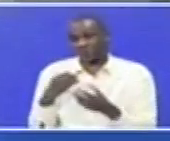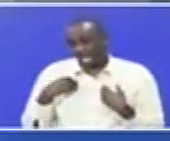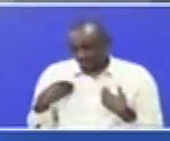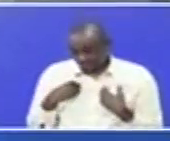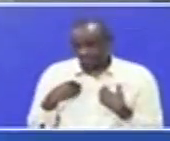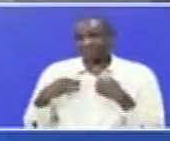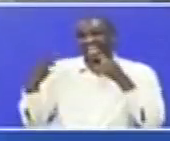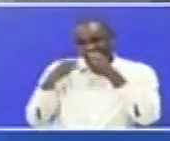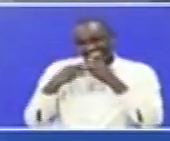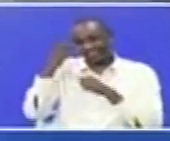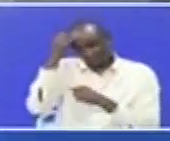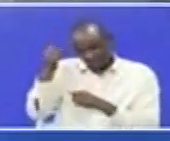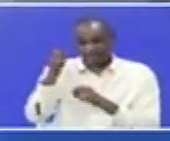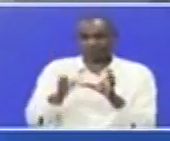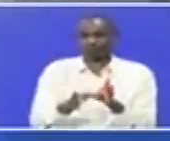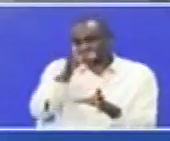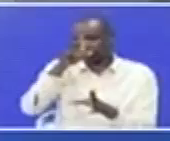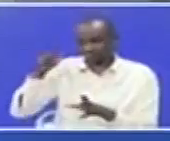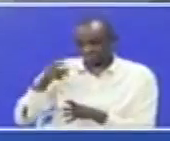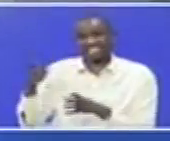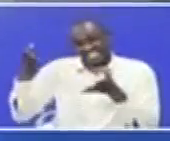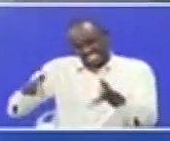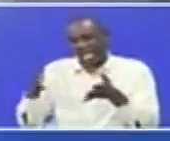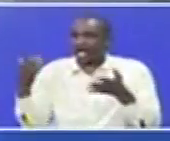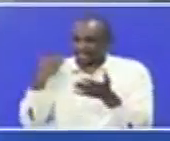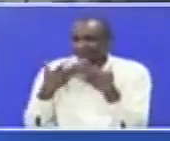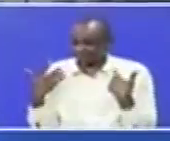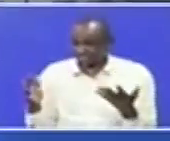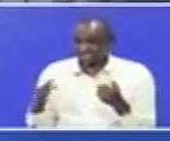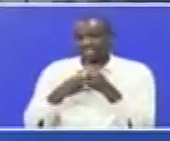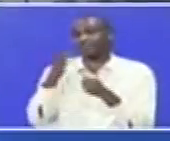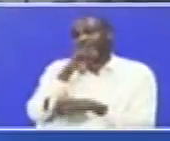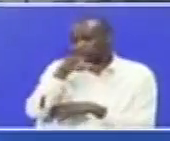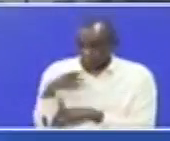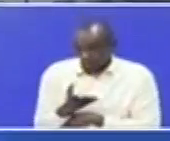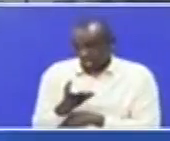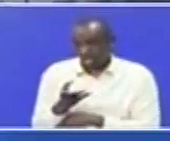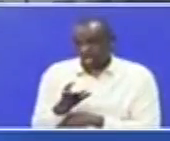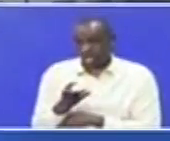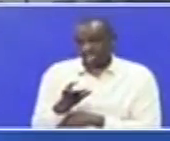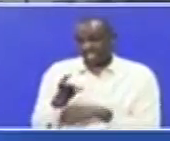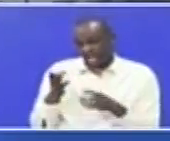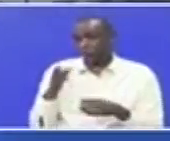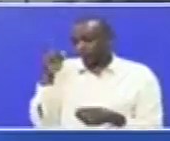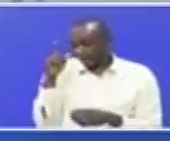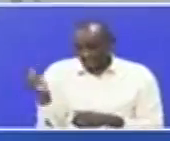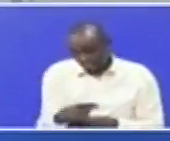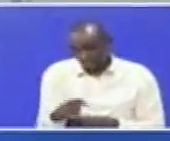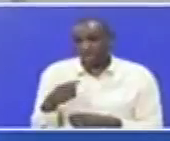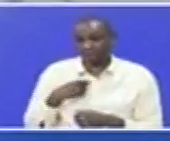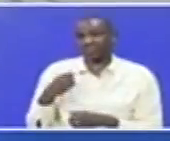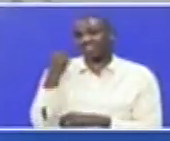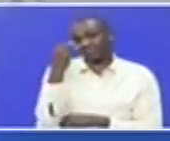over 85 turbines already in the country. We receive on a monthly basis